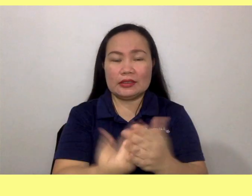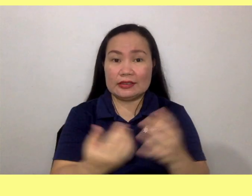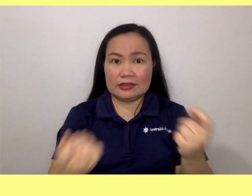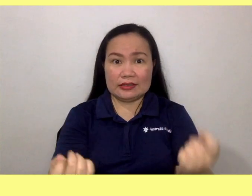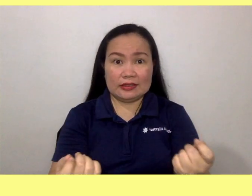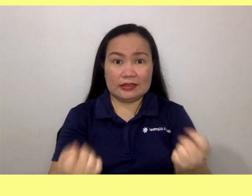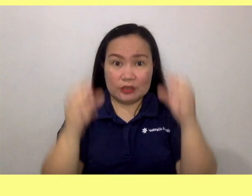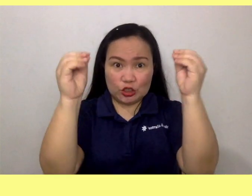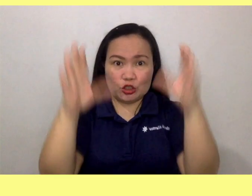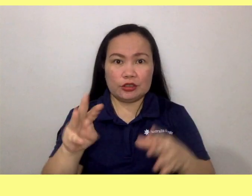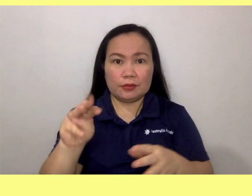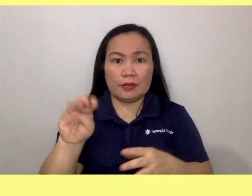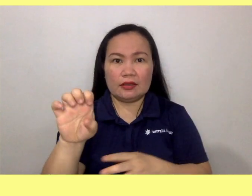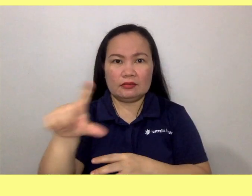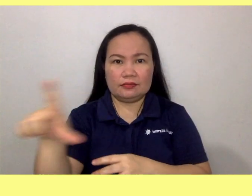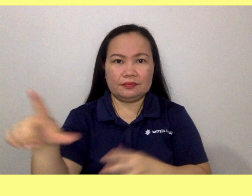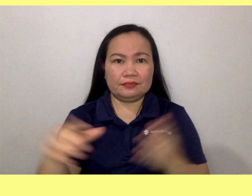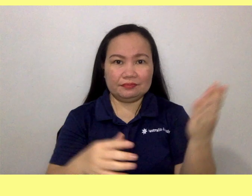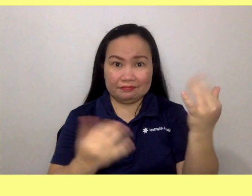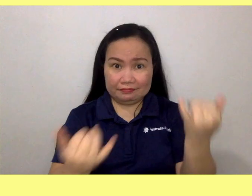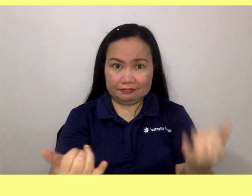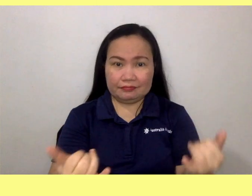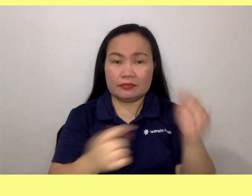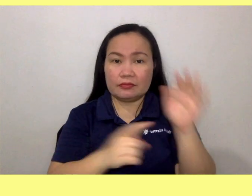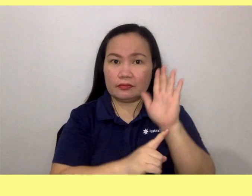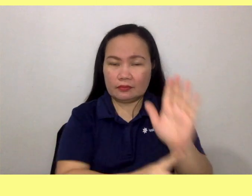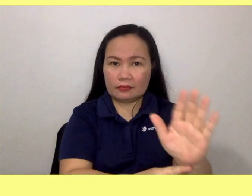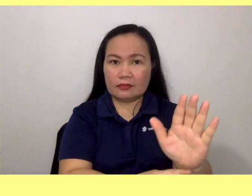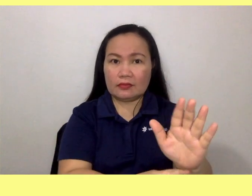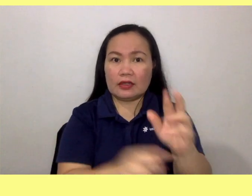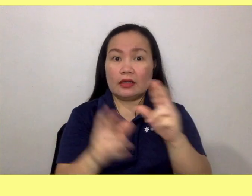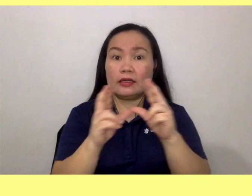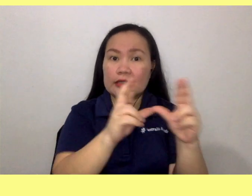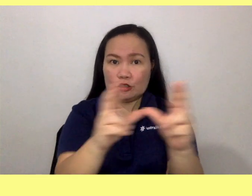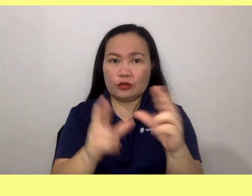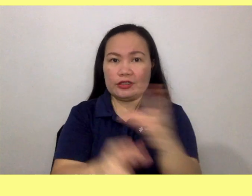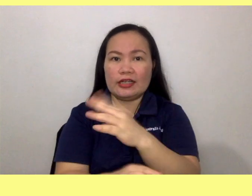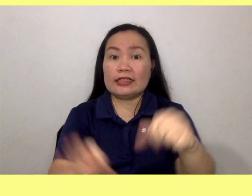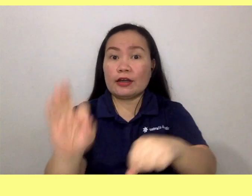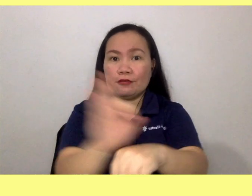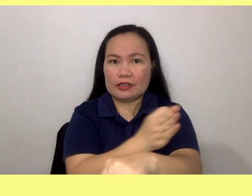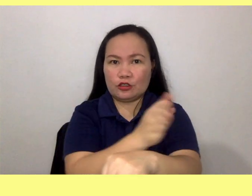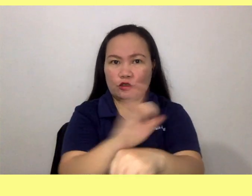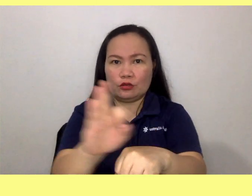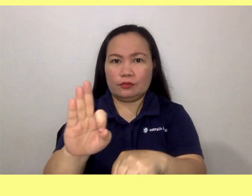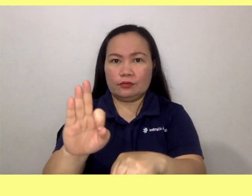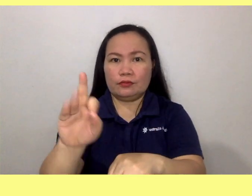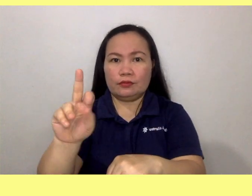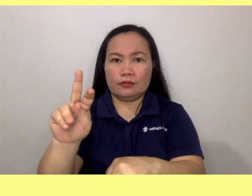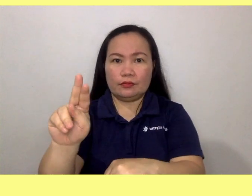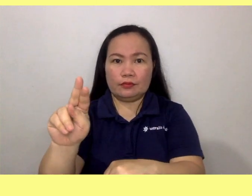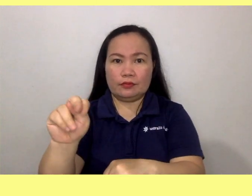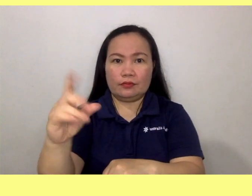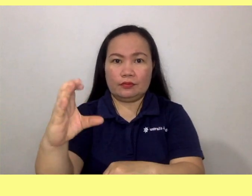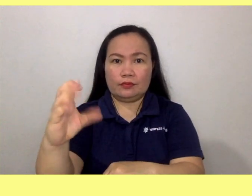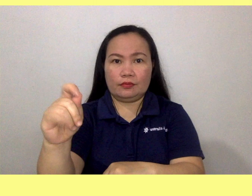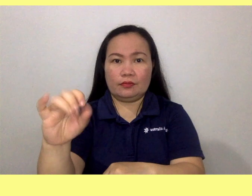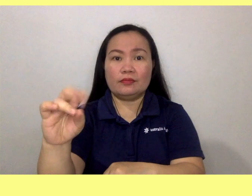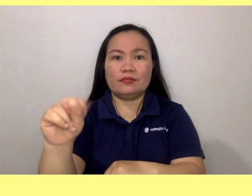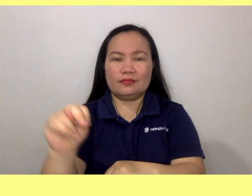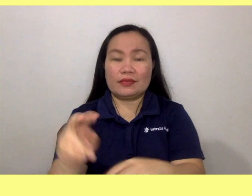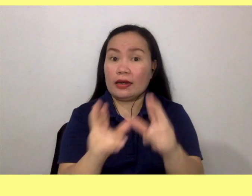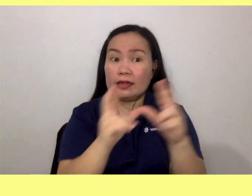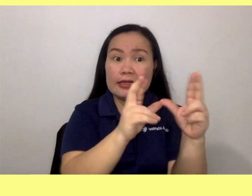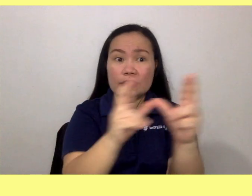Hi everyone, this is Teacher Mel. Today we are going to illustrate a relation and a function. So